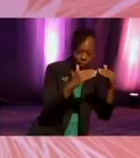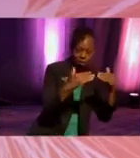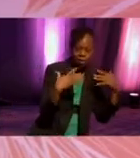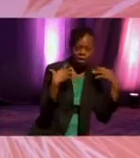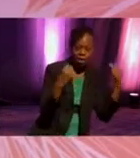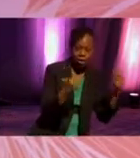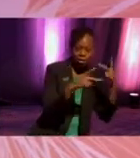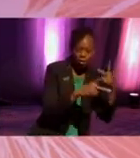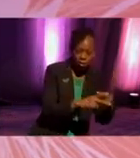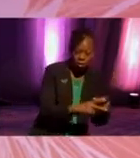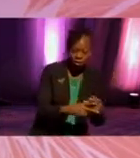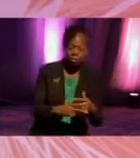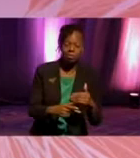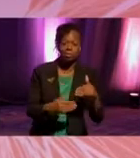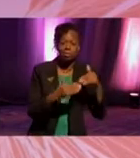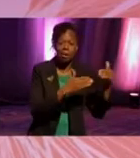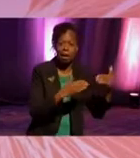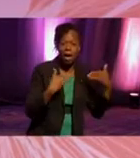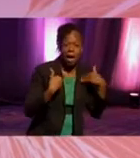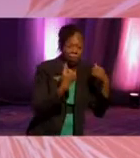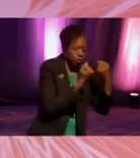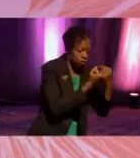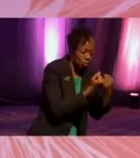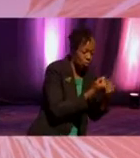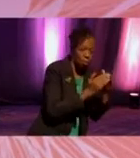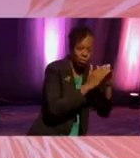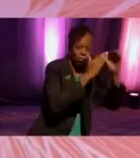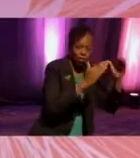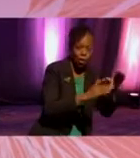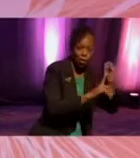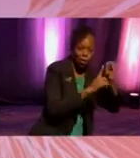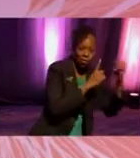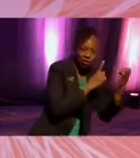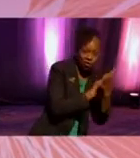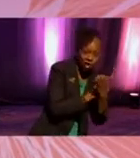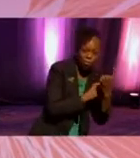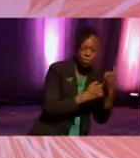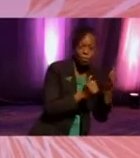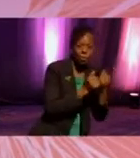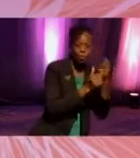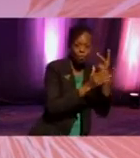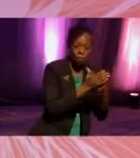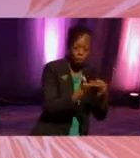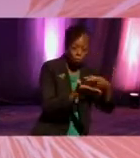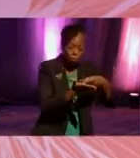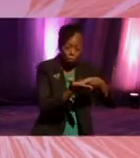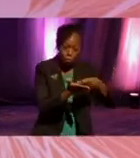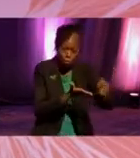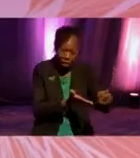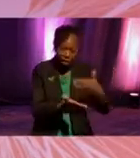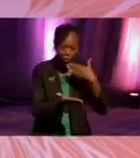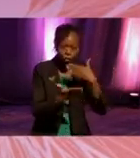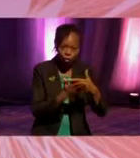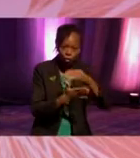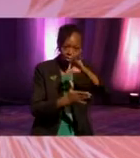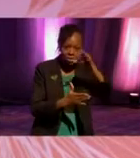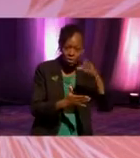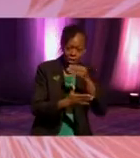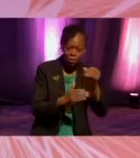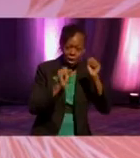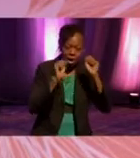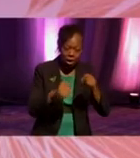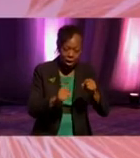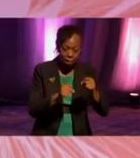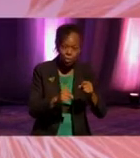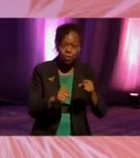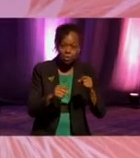a supportive home environments with good paying jobs and access to leave is also